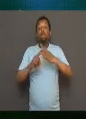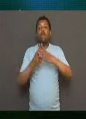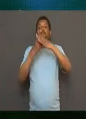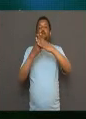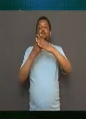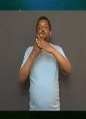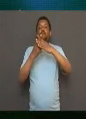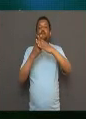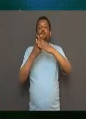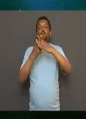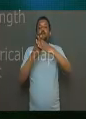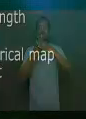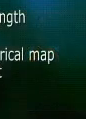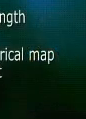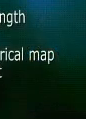Begin.